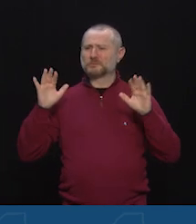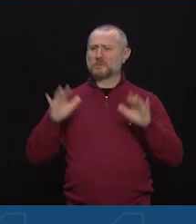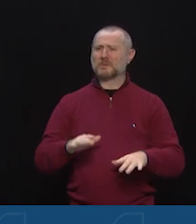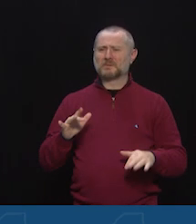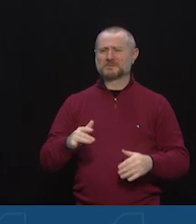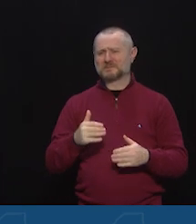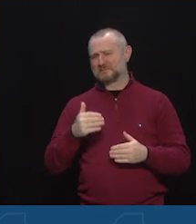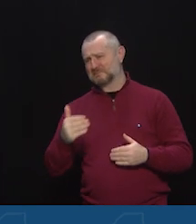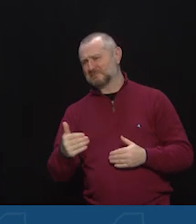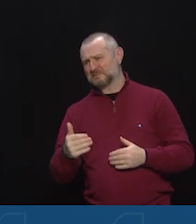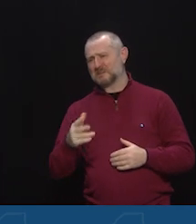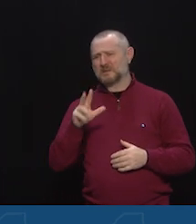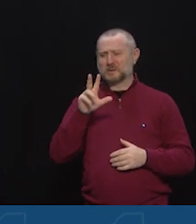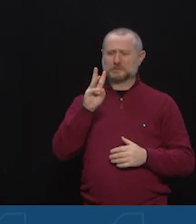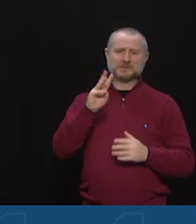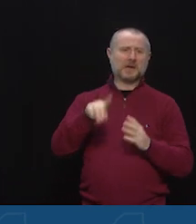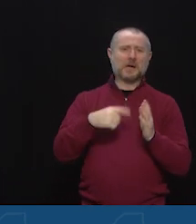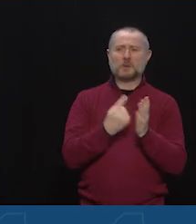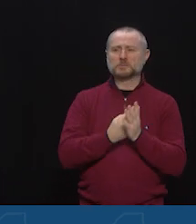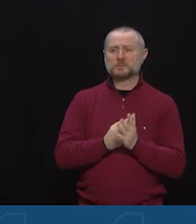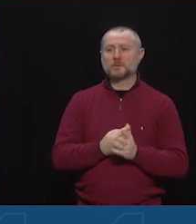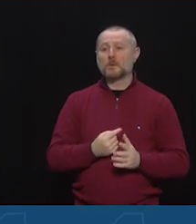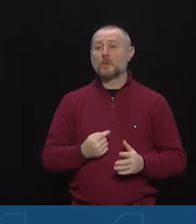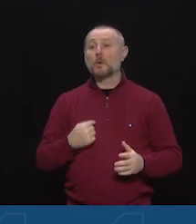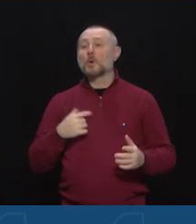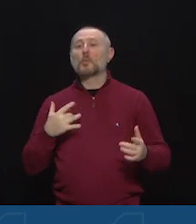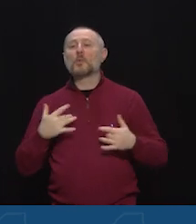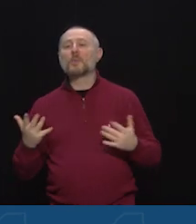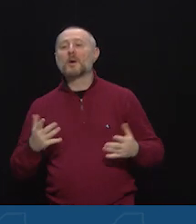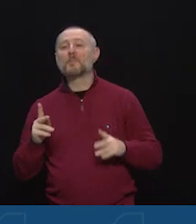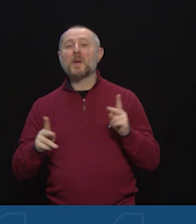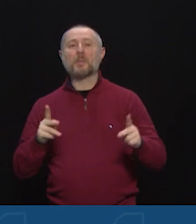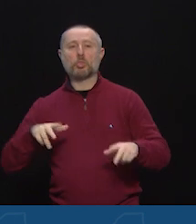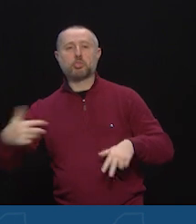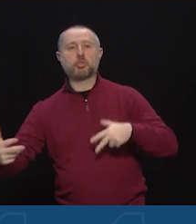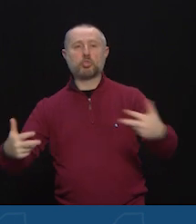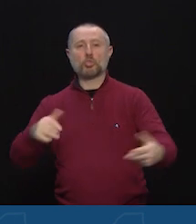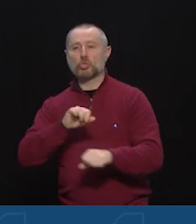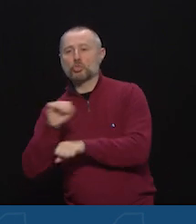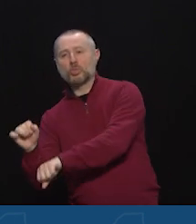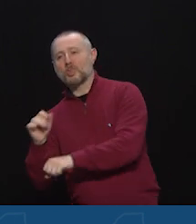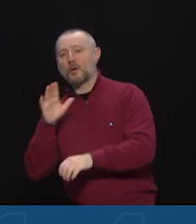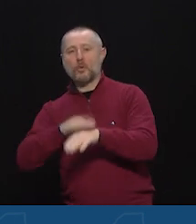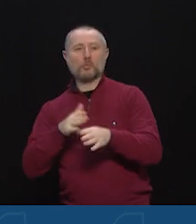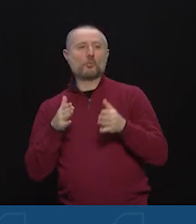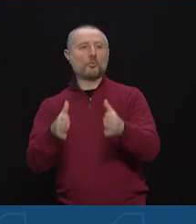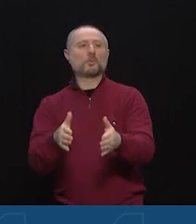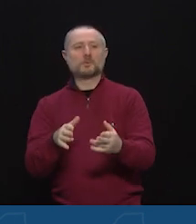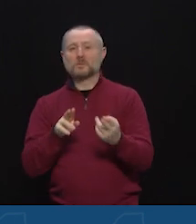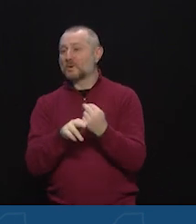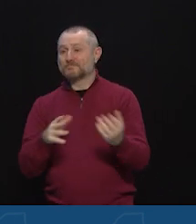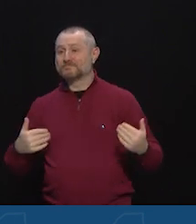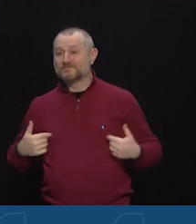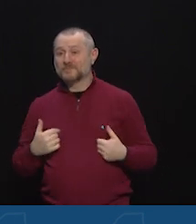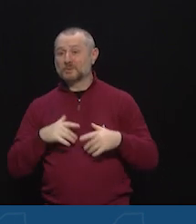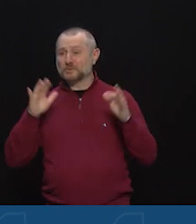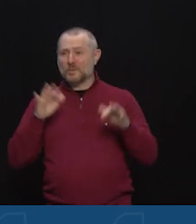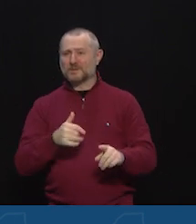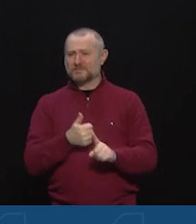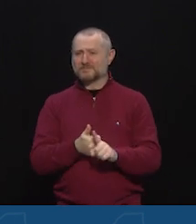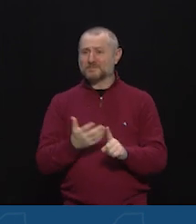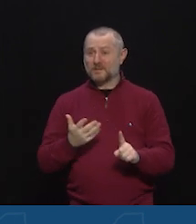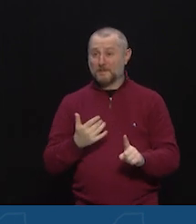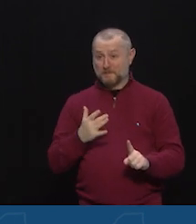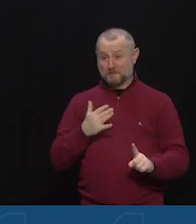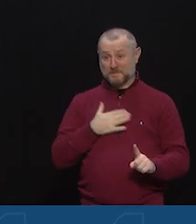36 hours? People getting stranded on roads. Absolutely, people getting stranded on roads. The snow will fall. I mean, I lived in a